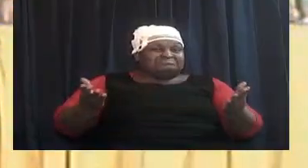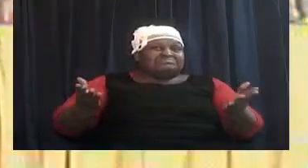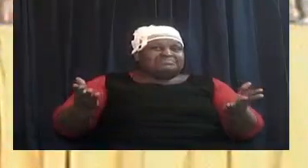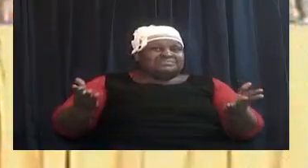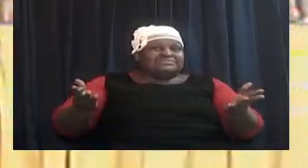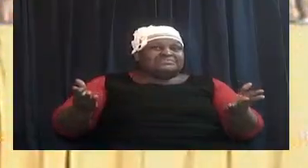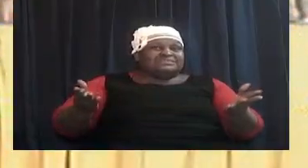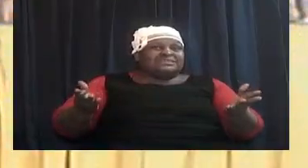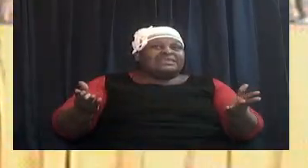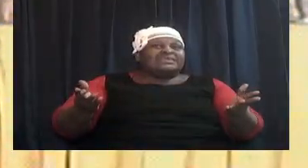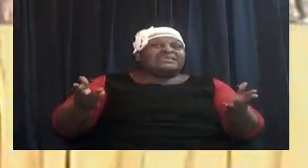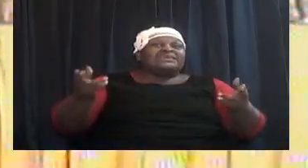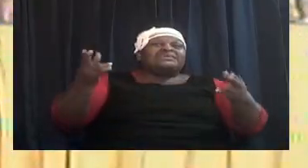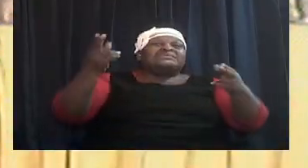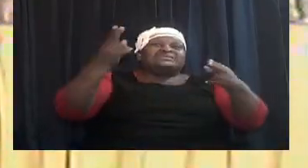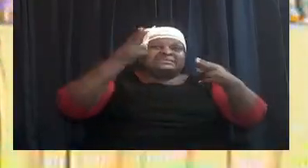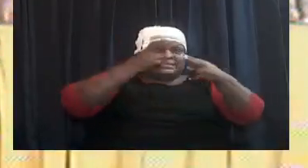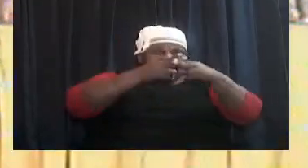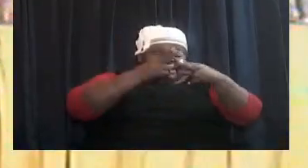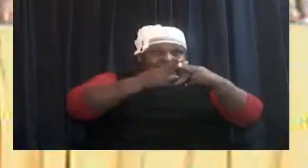she named him Judah.